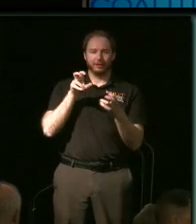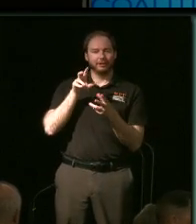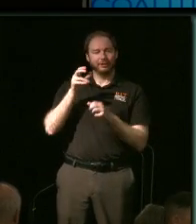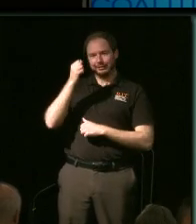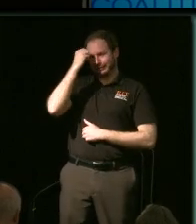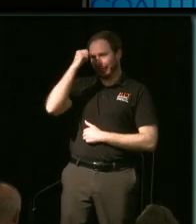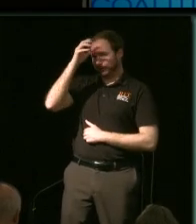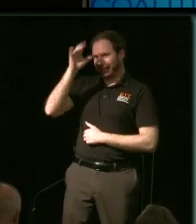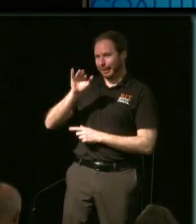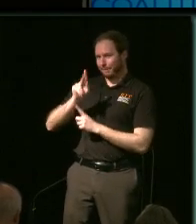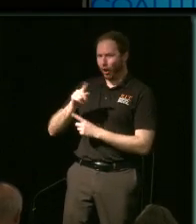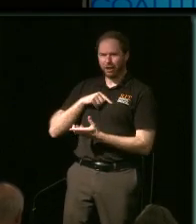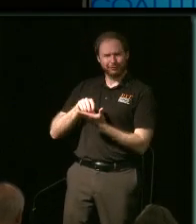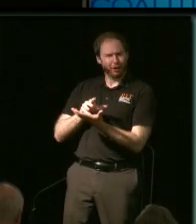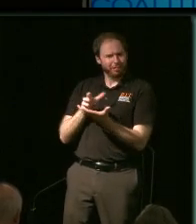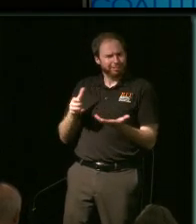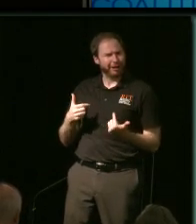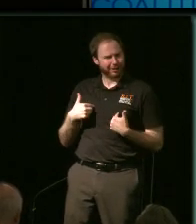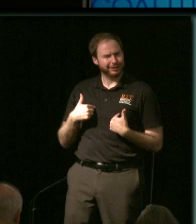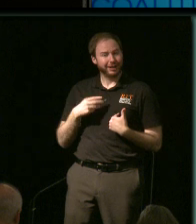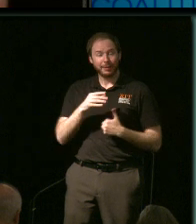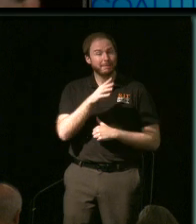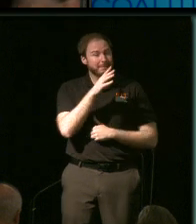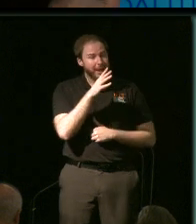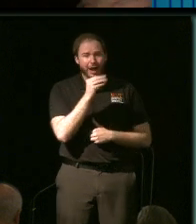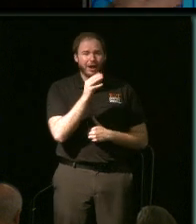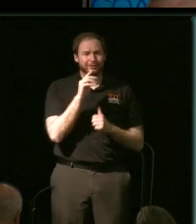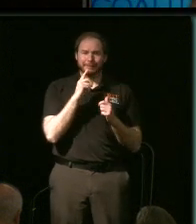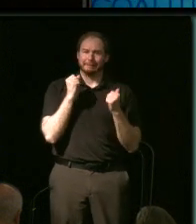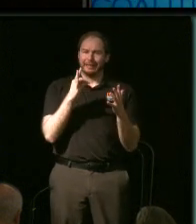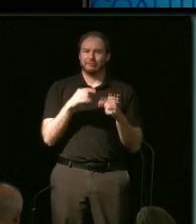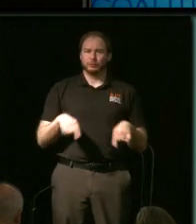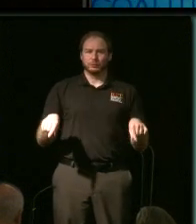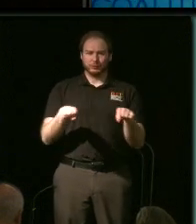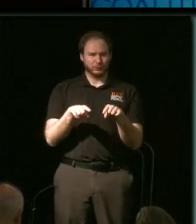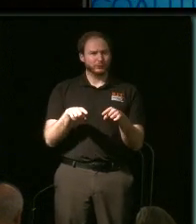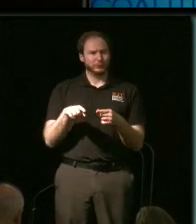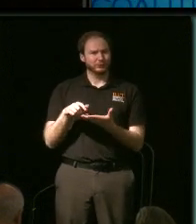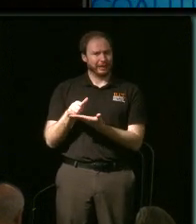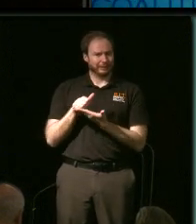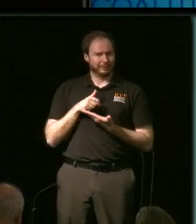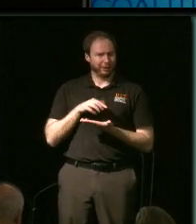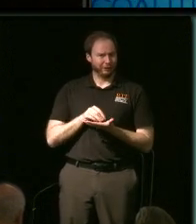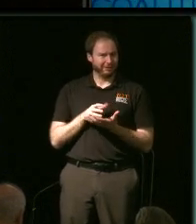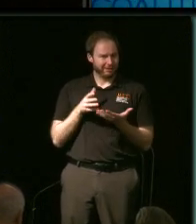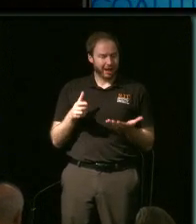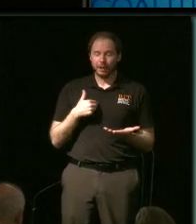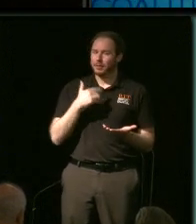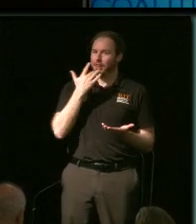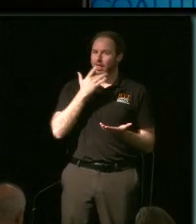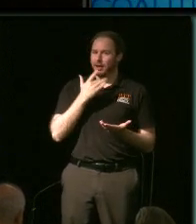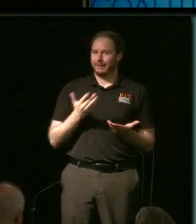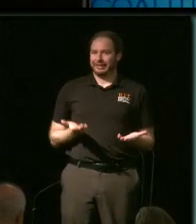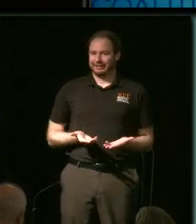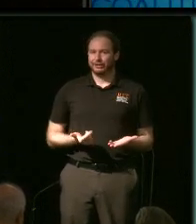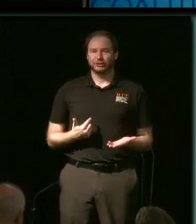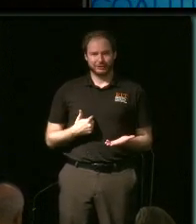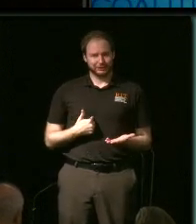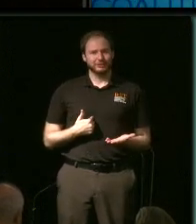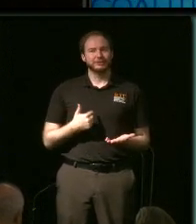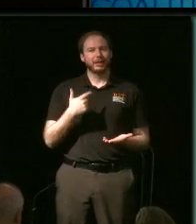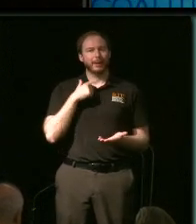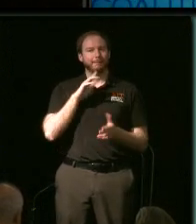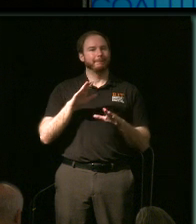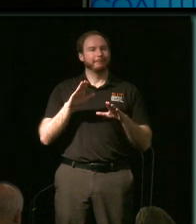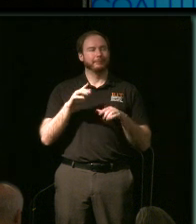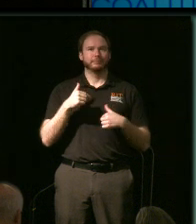Mark and moms and many of you in this room, and I'm so lucky to be here. I'm a